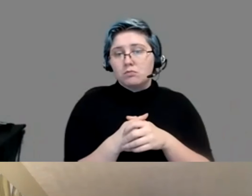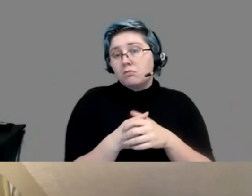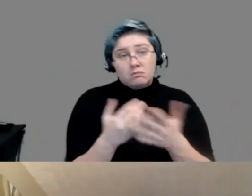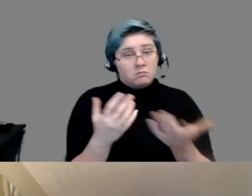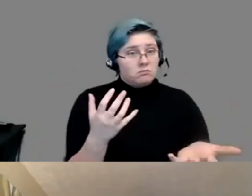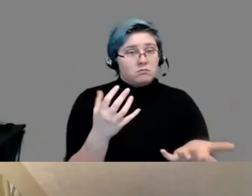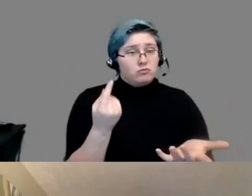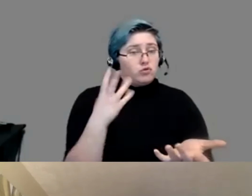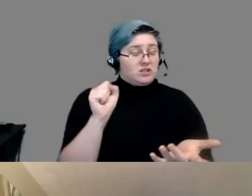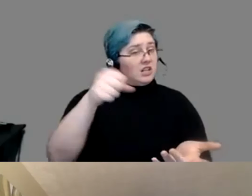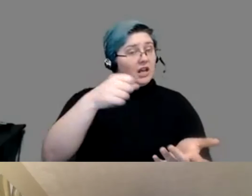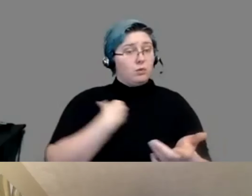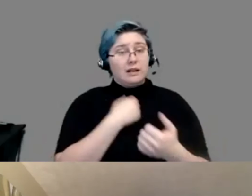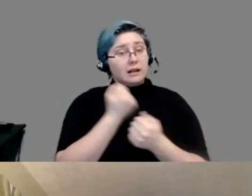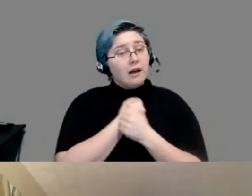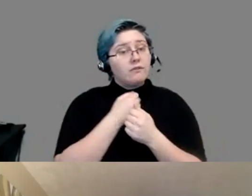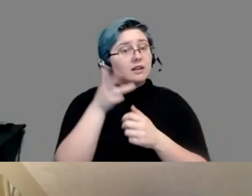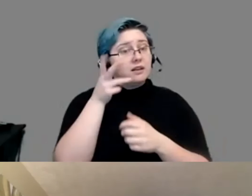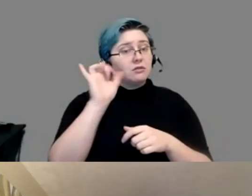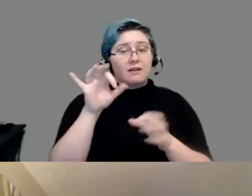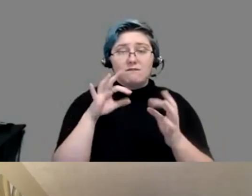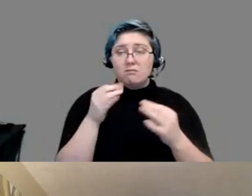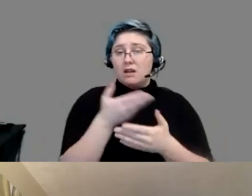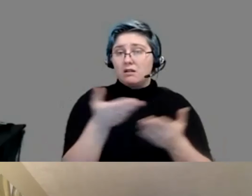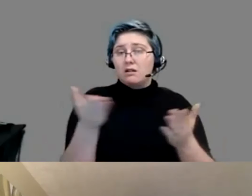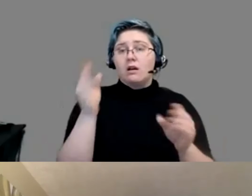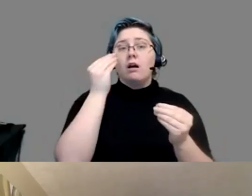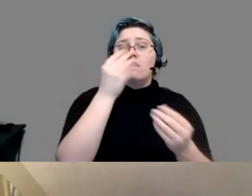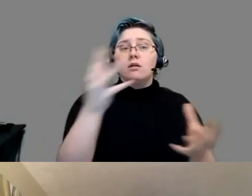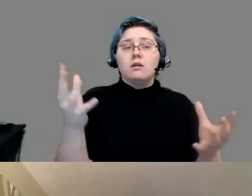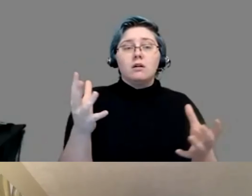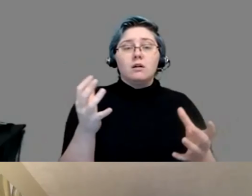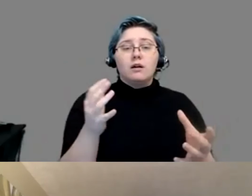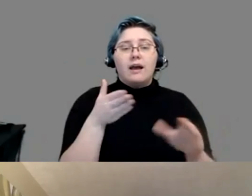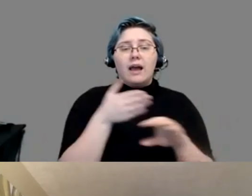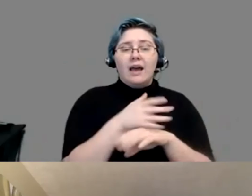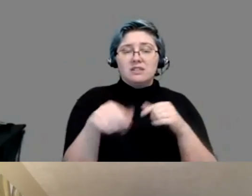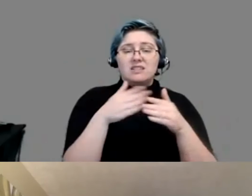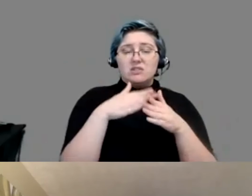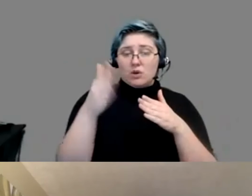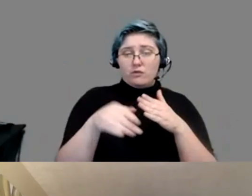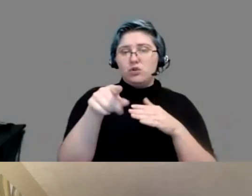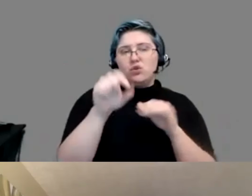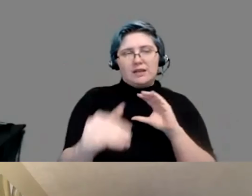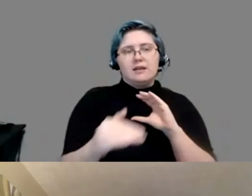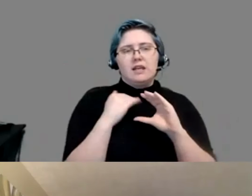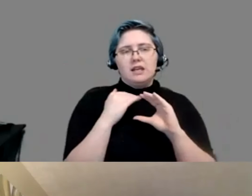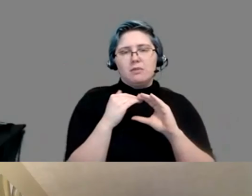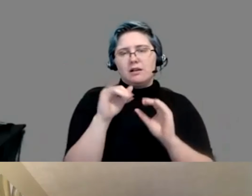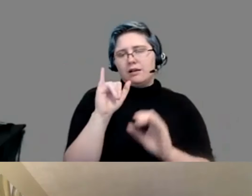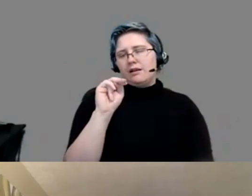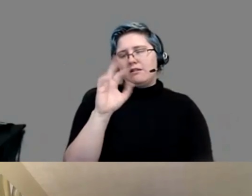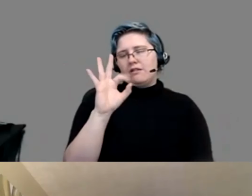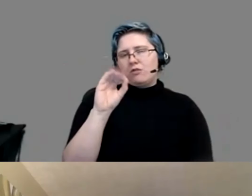Yeah, I mean, we would love to hear that feedback. By the way, you know, even after the event ends, you can always email us at